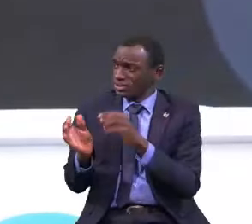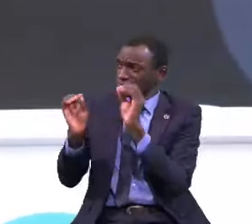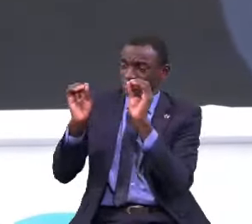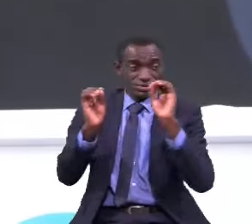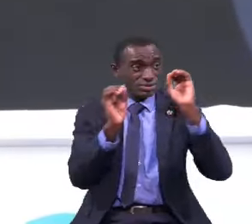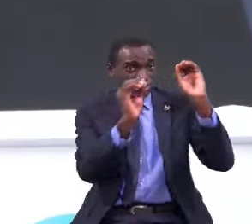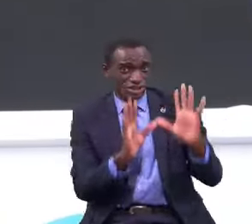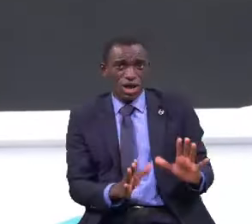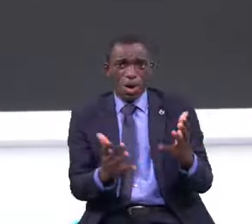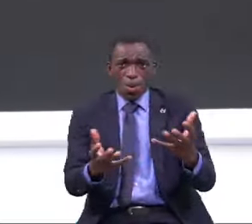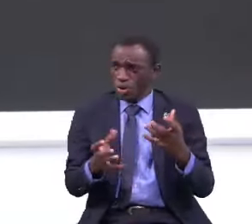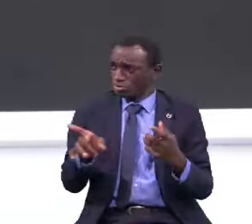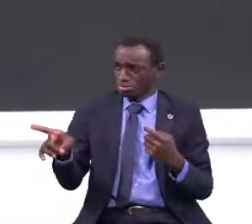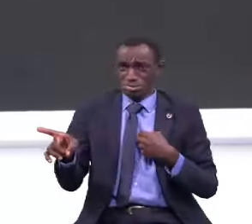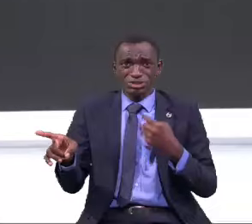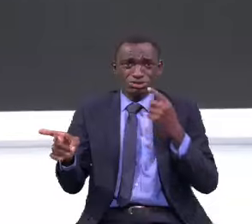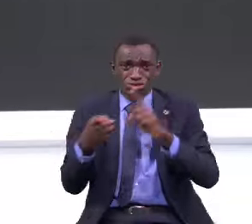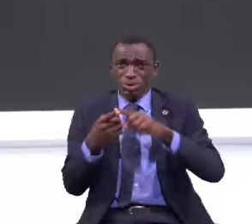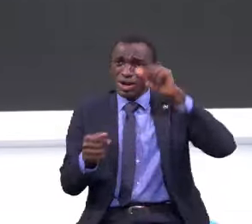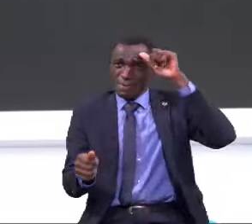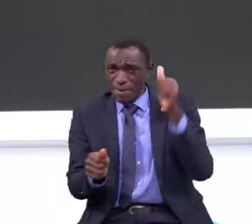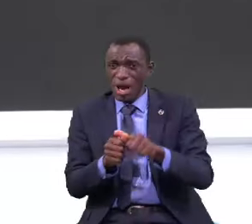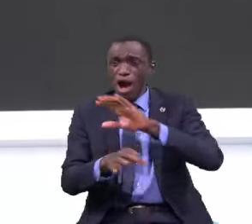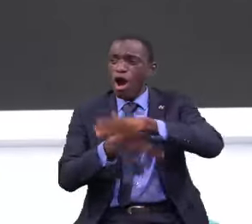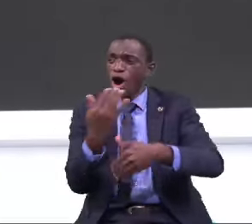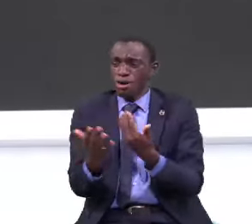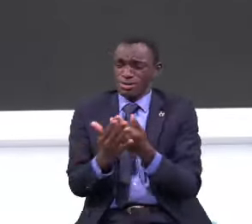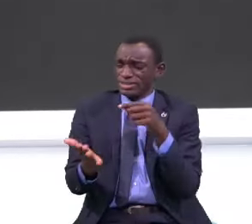remember all these tables?